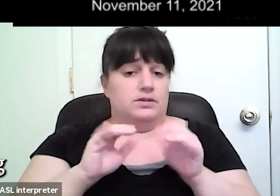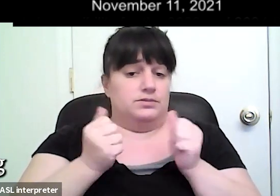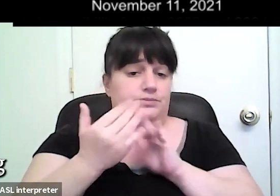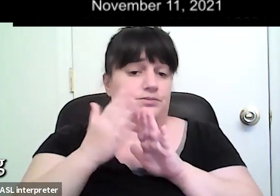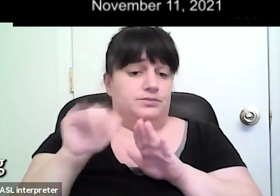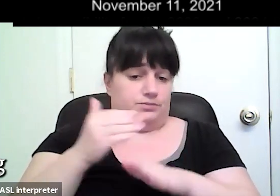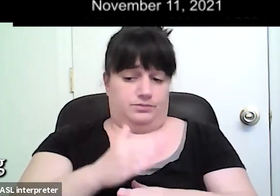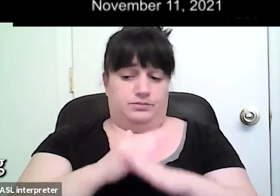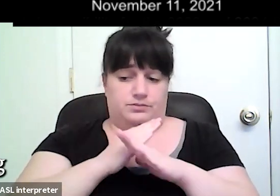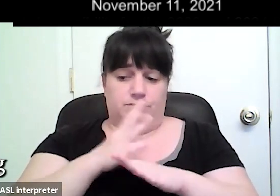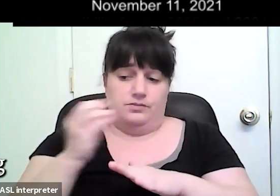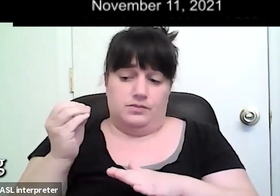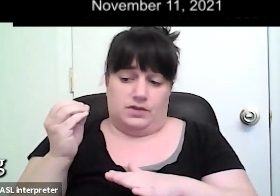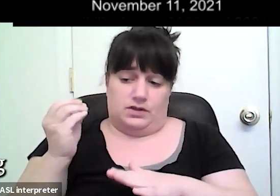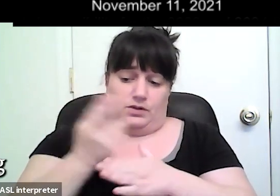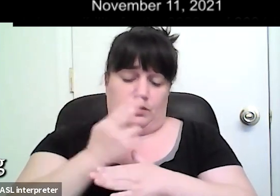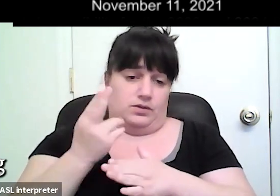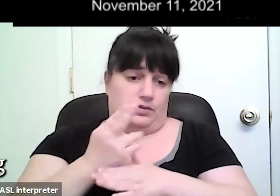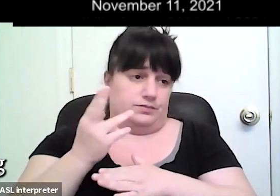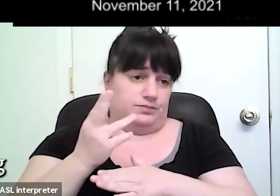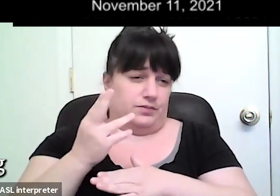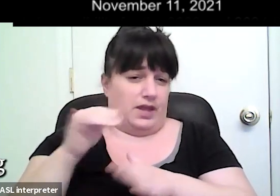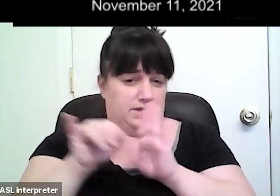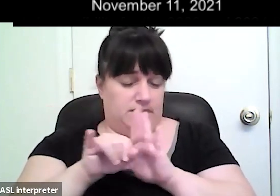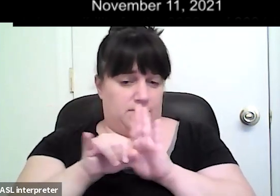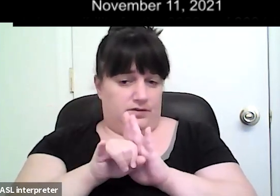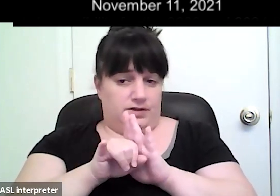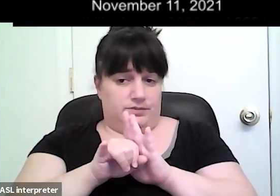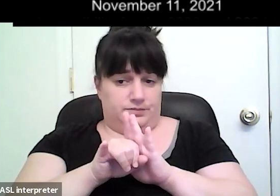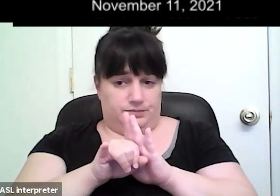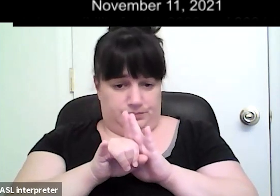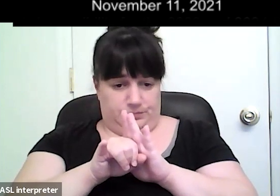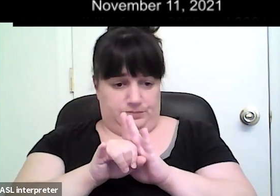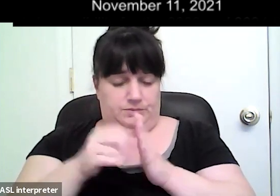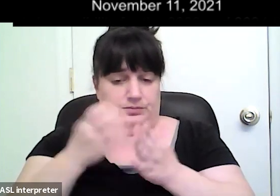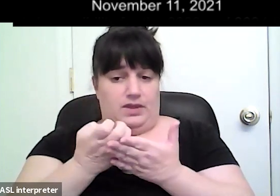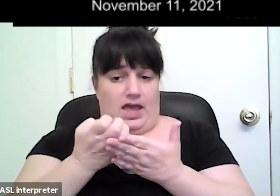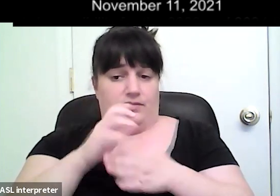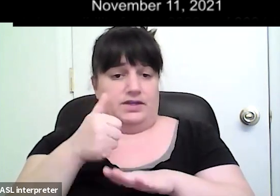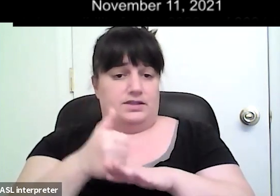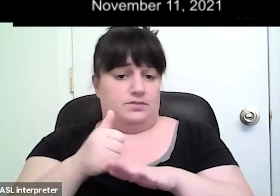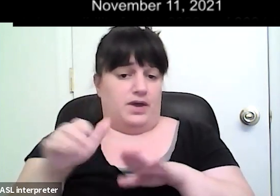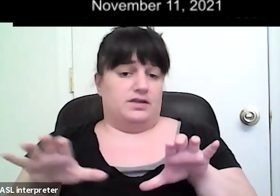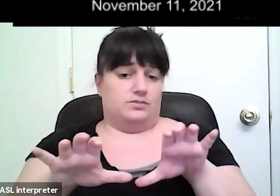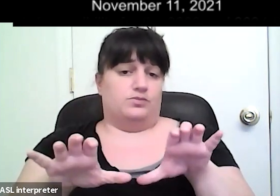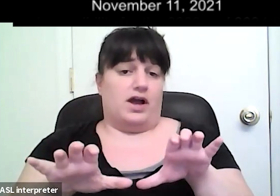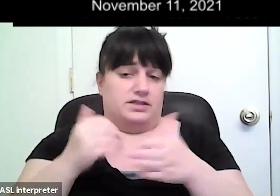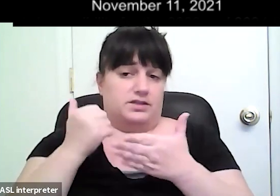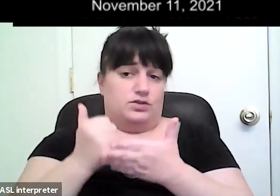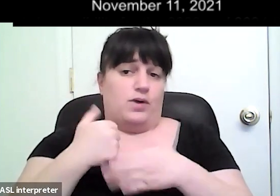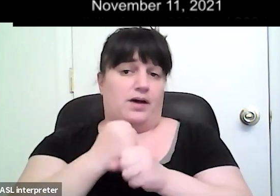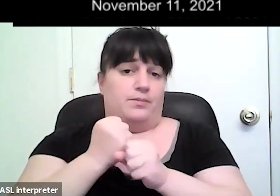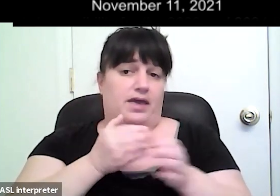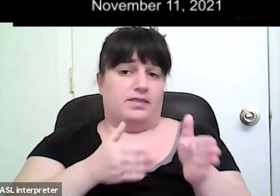any barriers, and then utilizing and identifying and utilizing evidence-based practices to help make